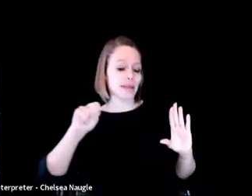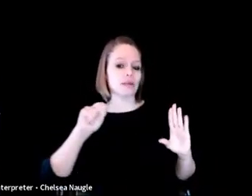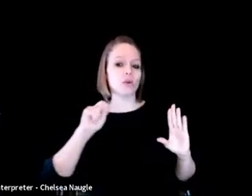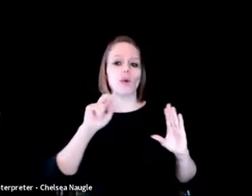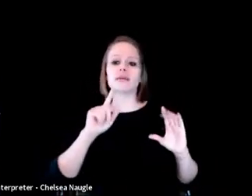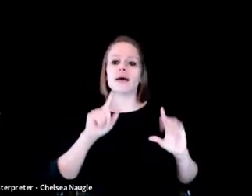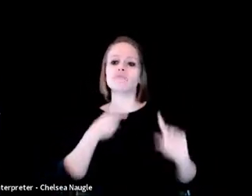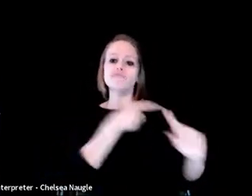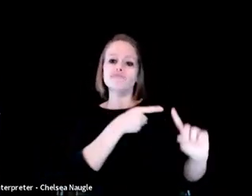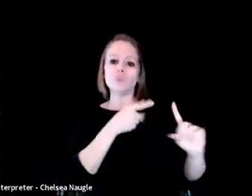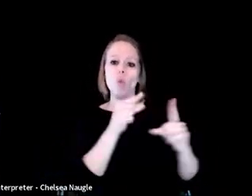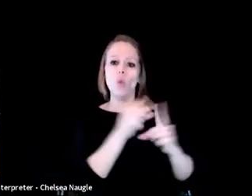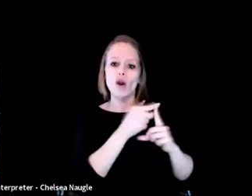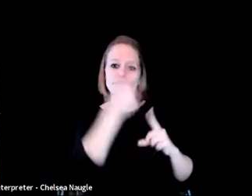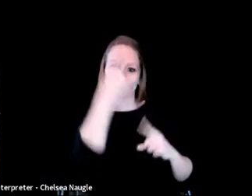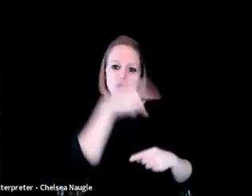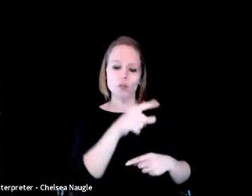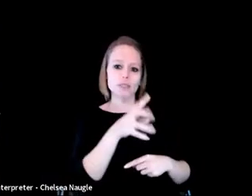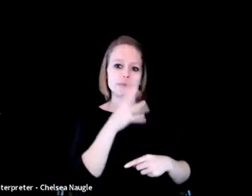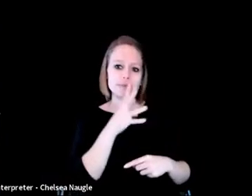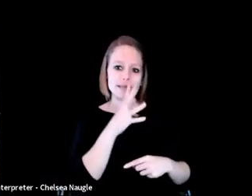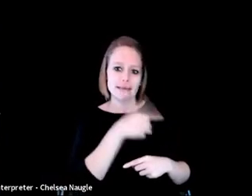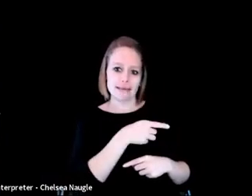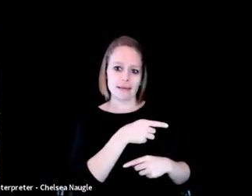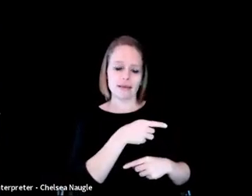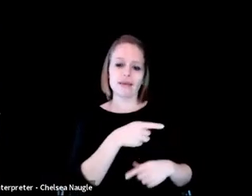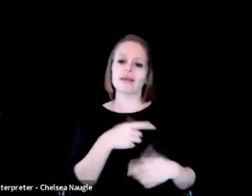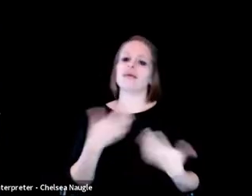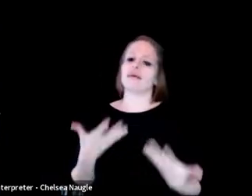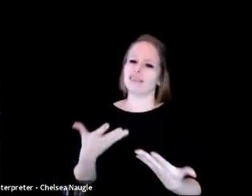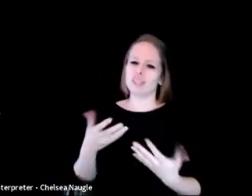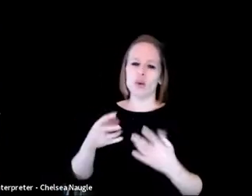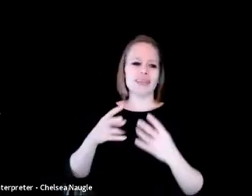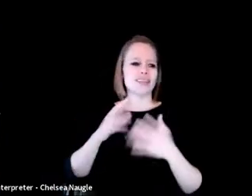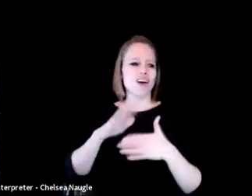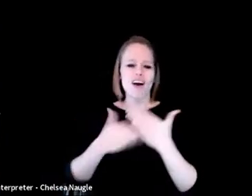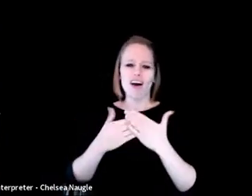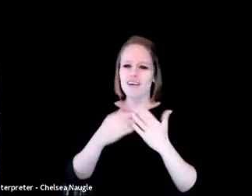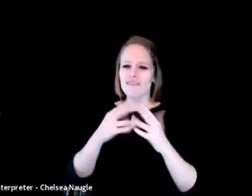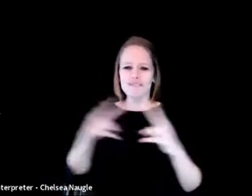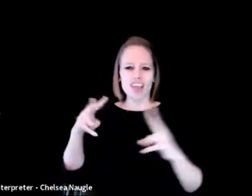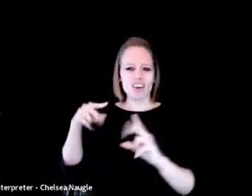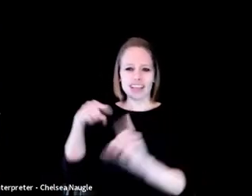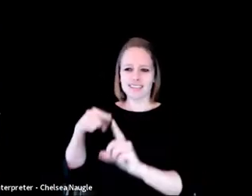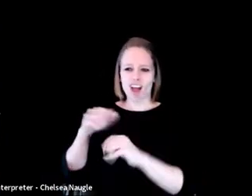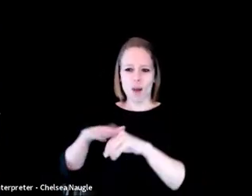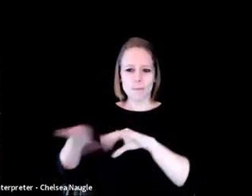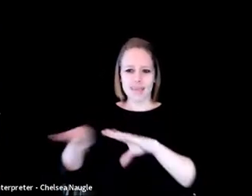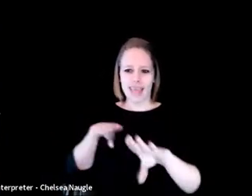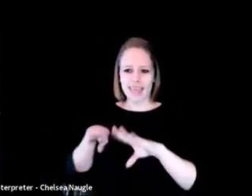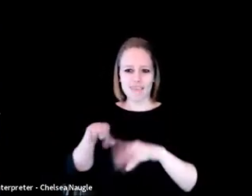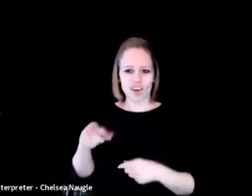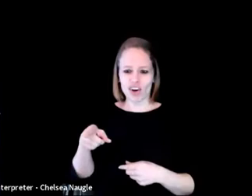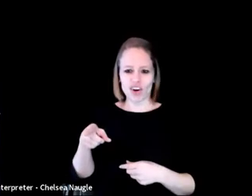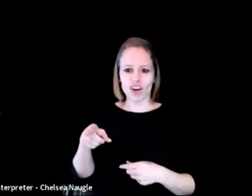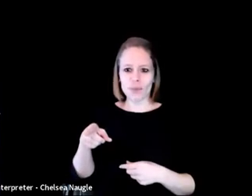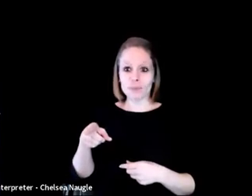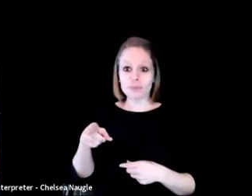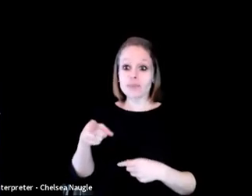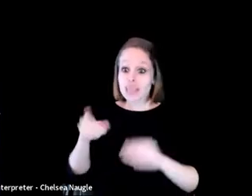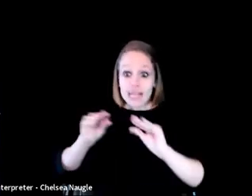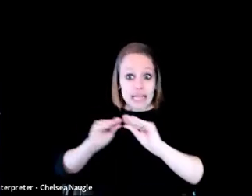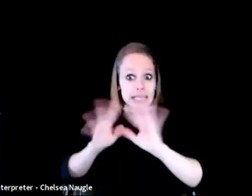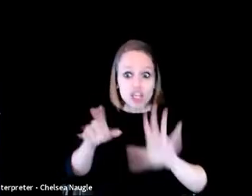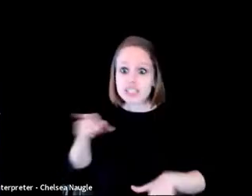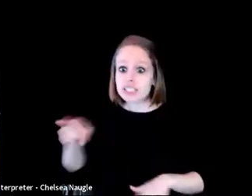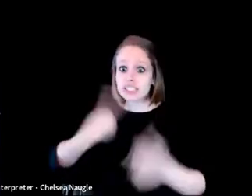this, again, it was just very behavioral, and they weren't going to accept a child very clearly. This wasn't even like an approximation. She was signing